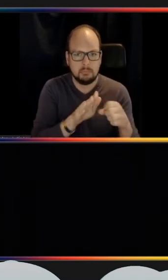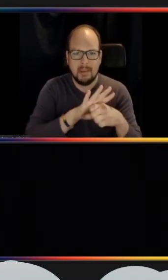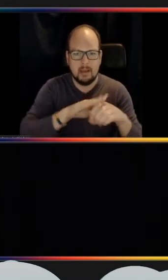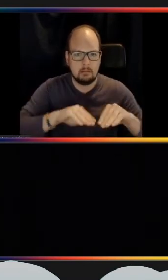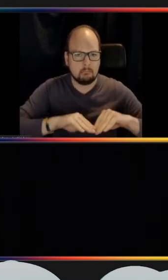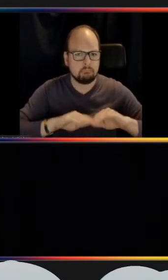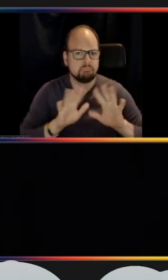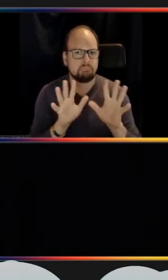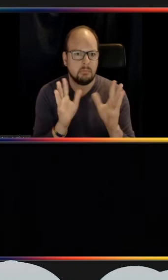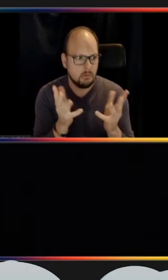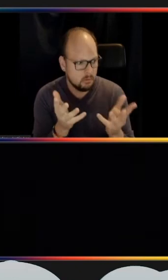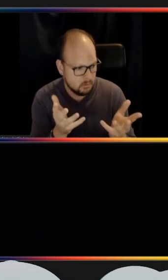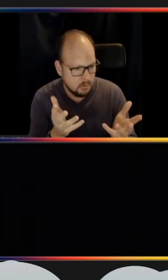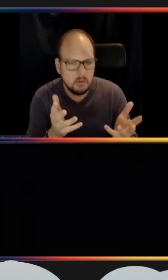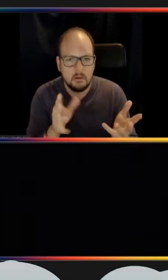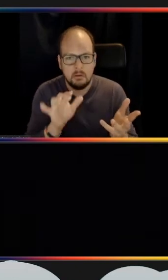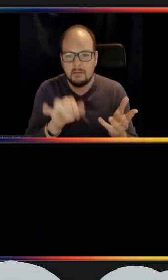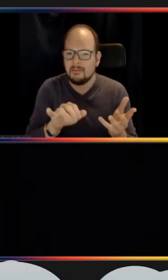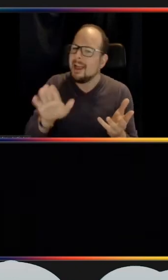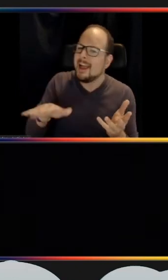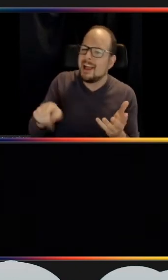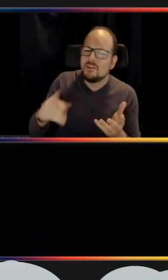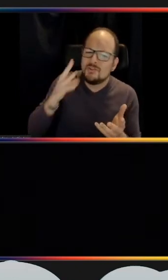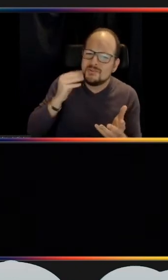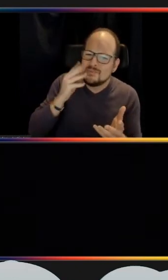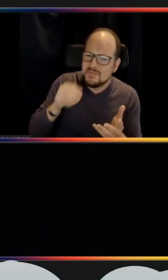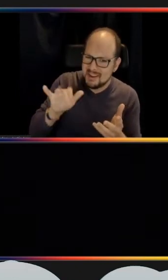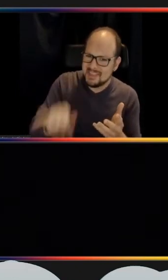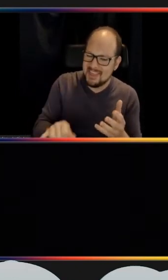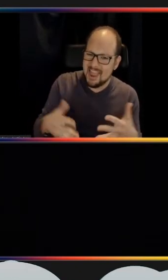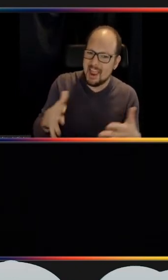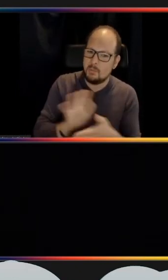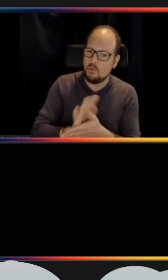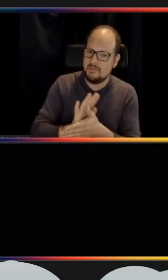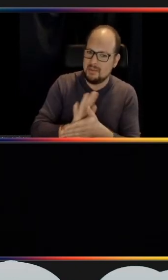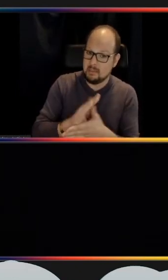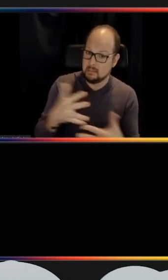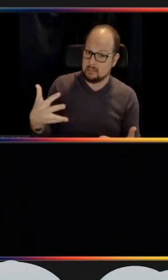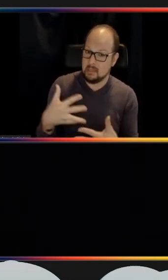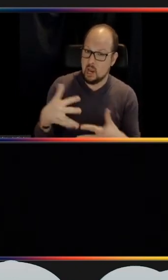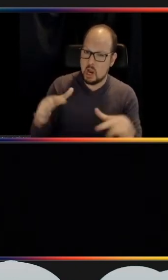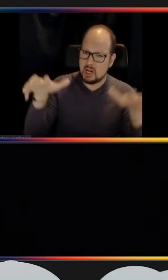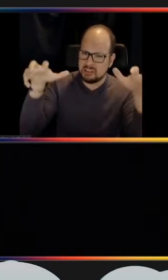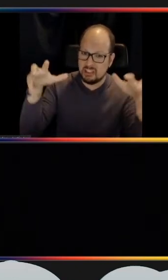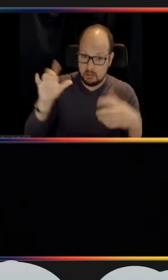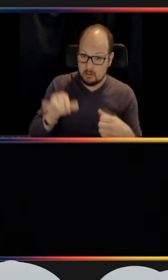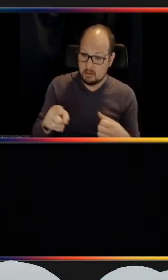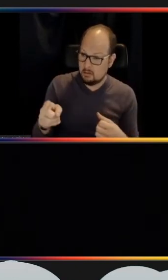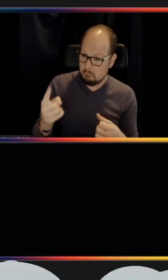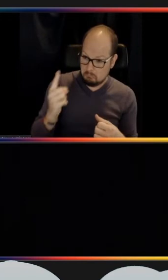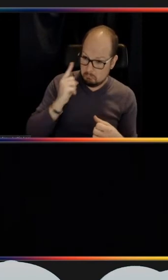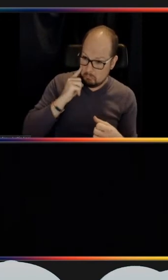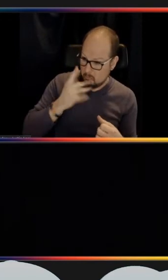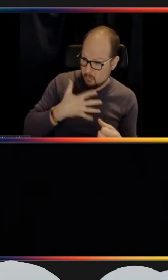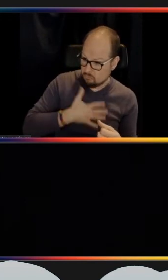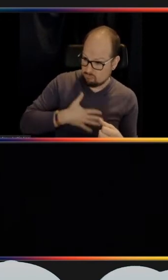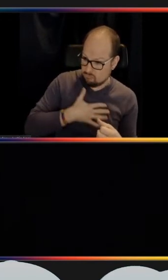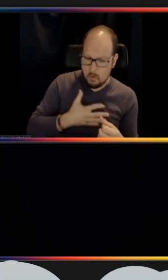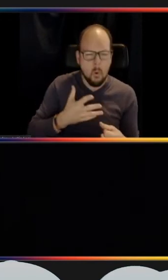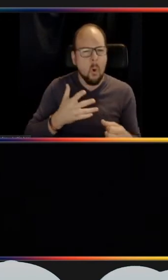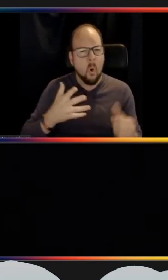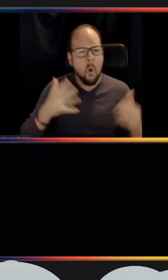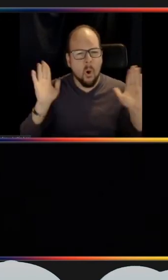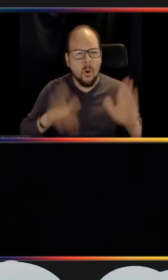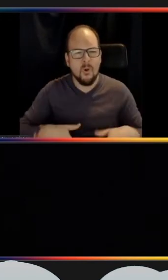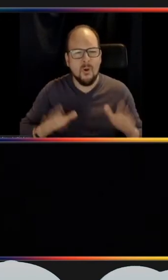working on a scary movie? So much fun. I never even considered that genre for me. And